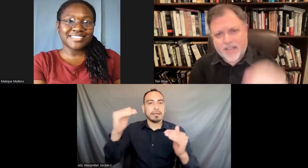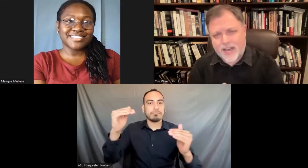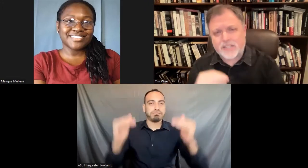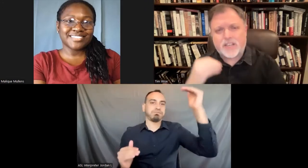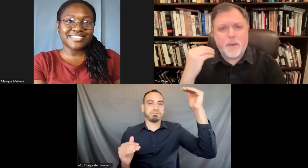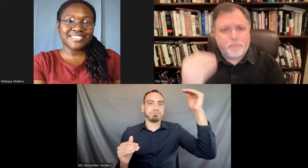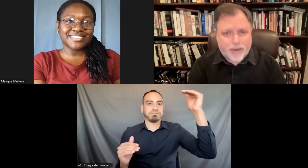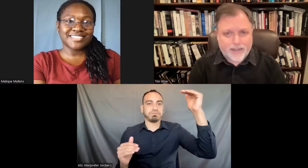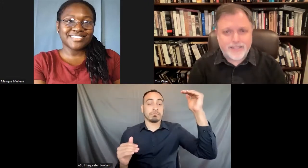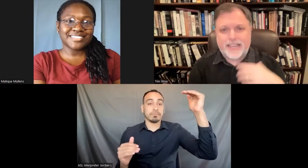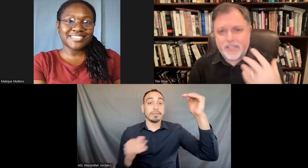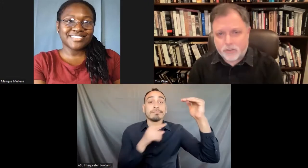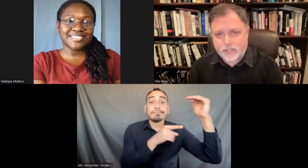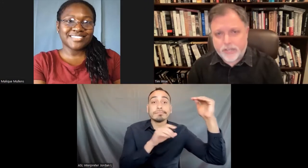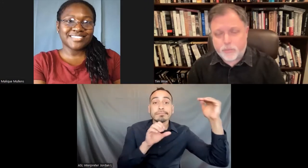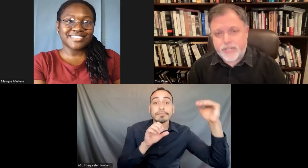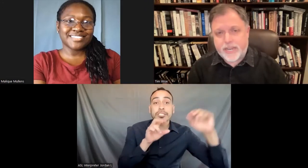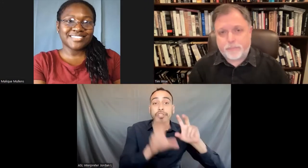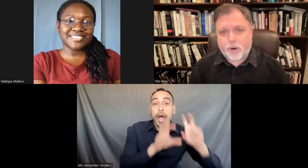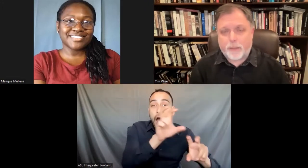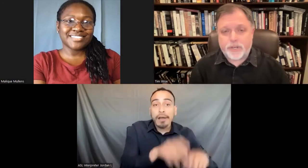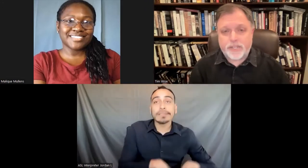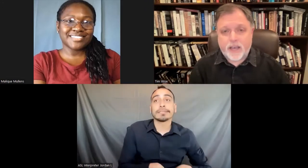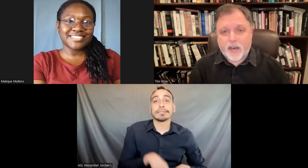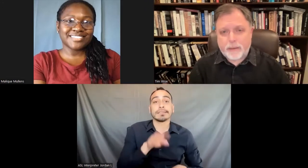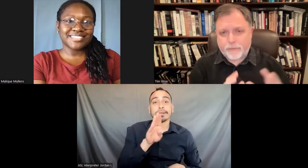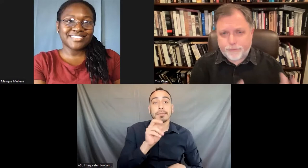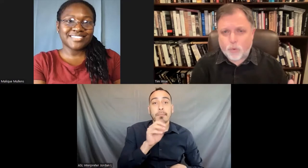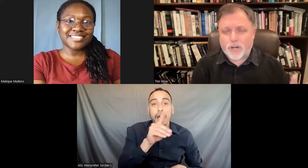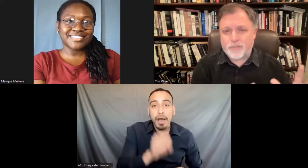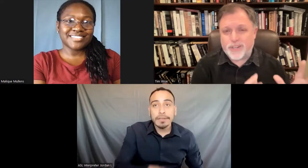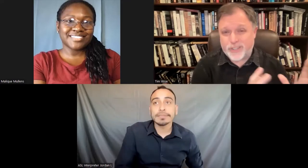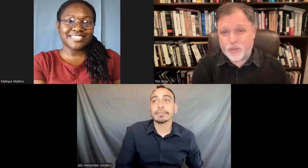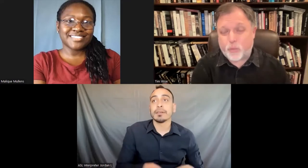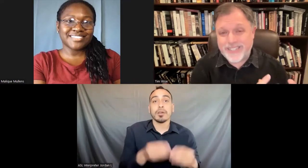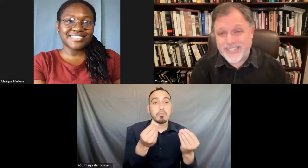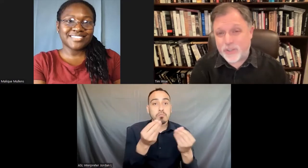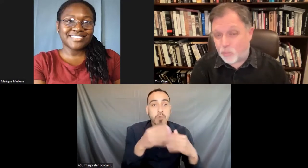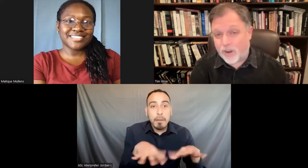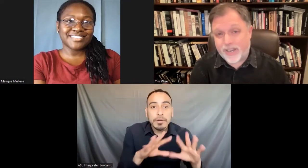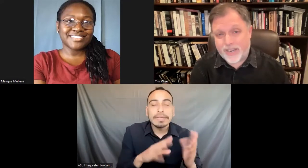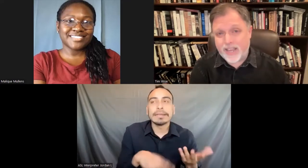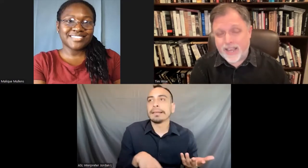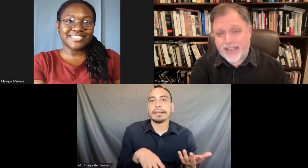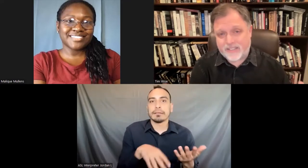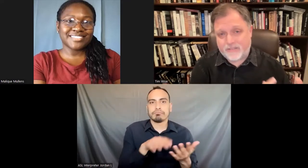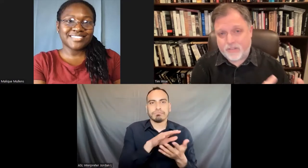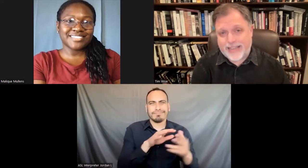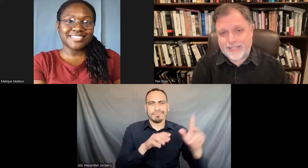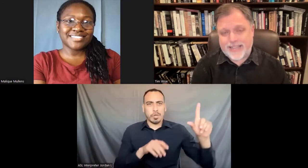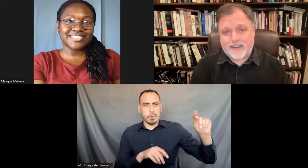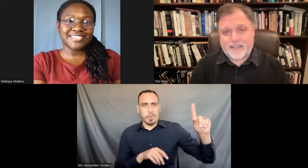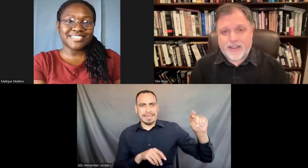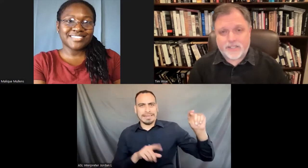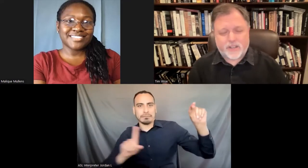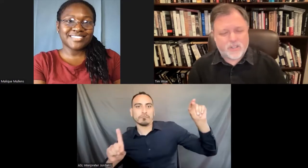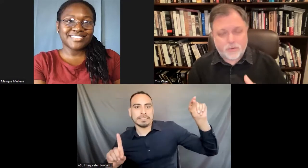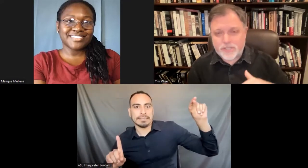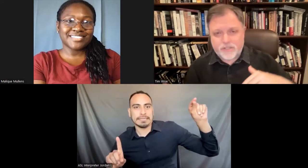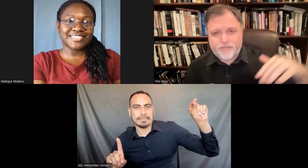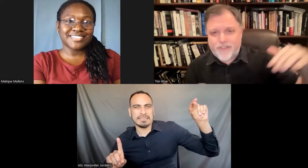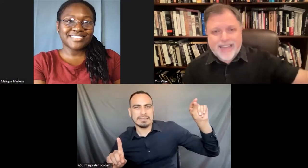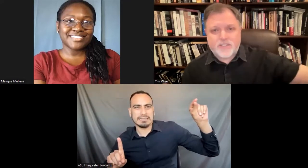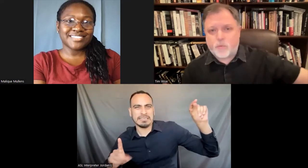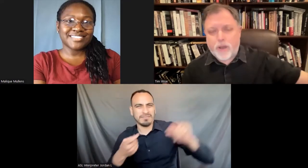assets, stocks, bonds, easily liquidated properties, about 420 to one as of the last data that I saw.